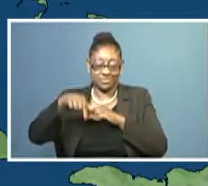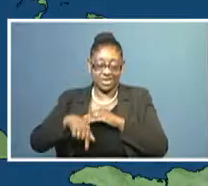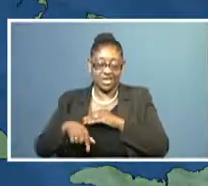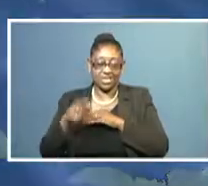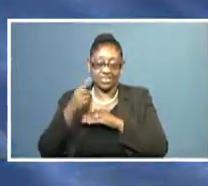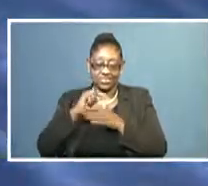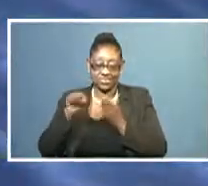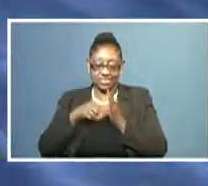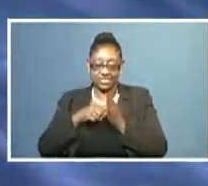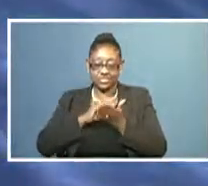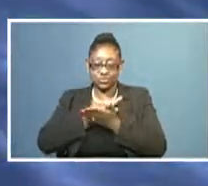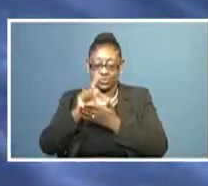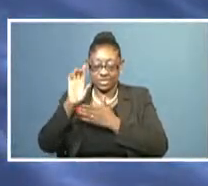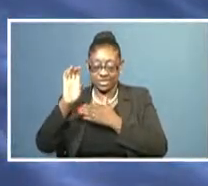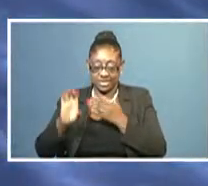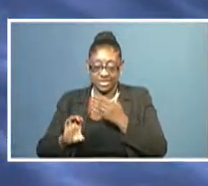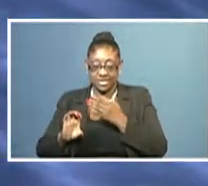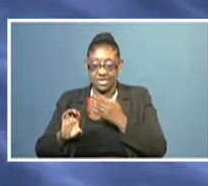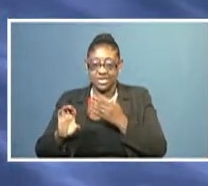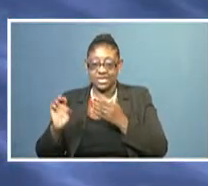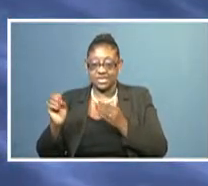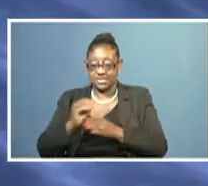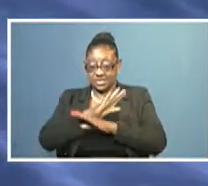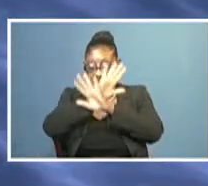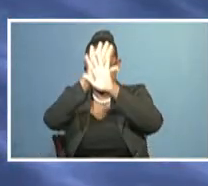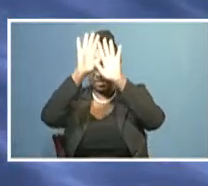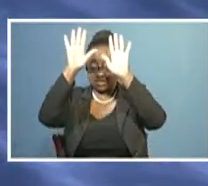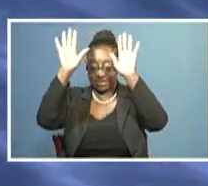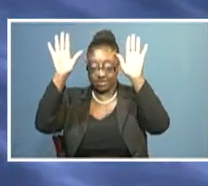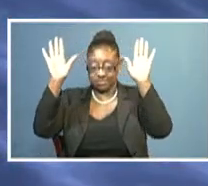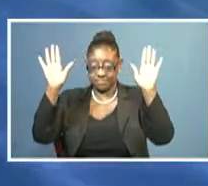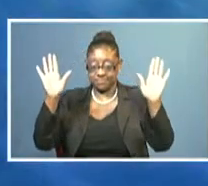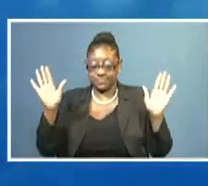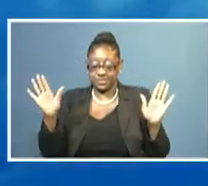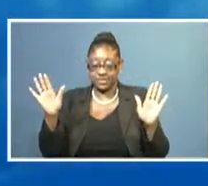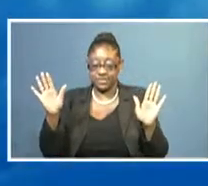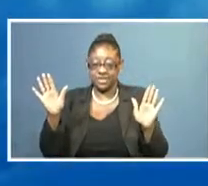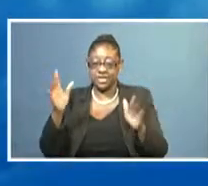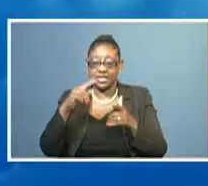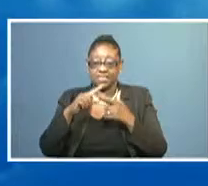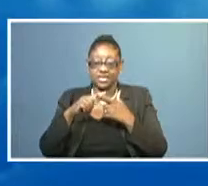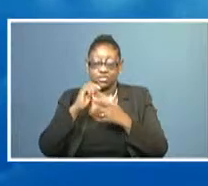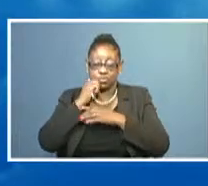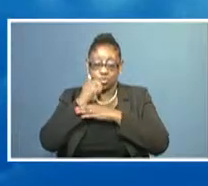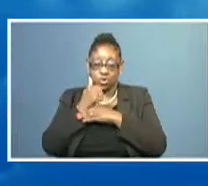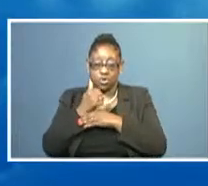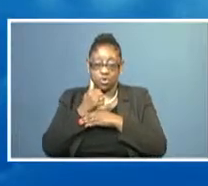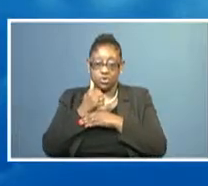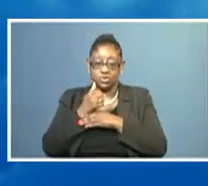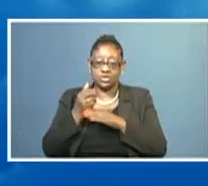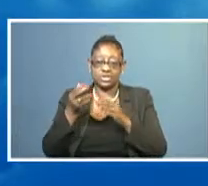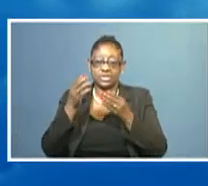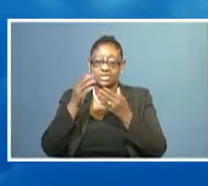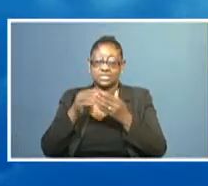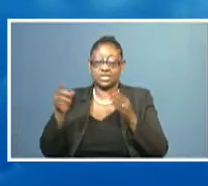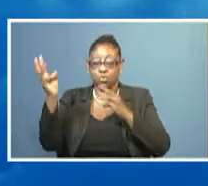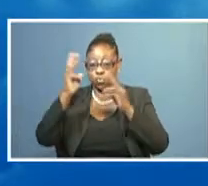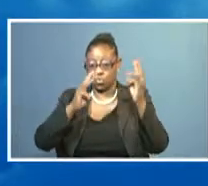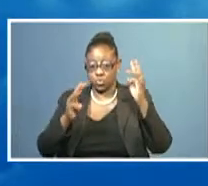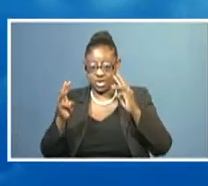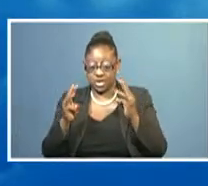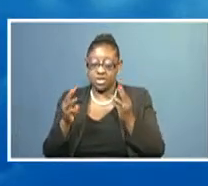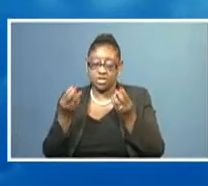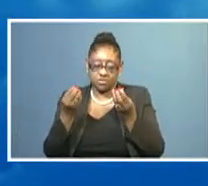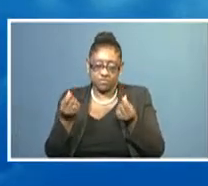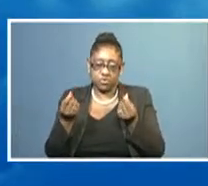weekend. Our forecast for tonight, mainly clear, 74 degrees for your low temperature, and tomorrow it's going to be increasing winds with periods of